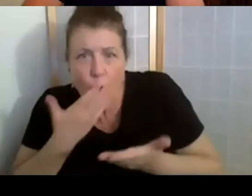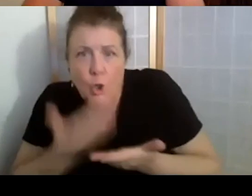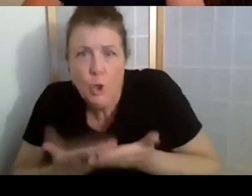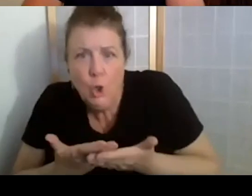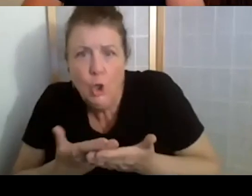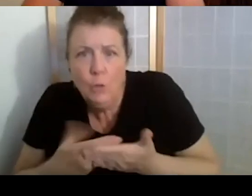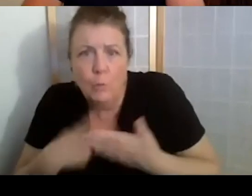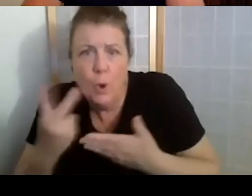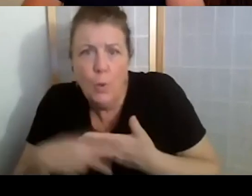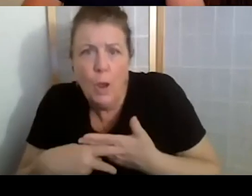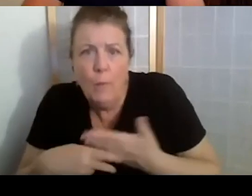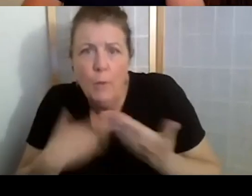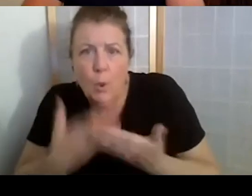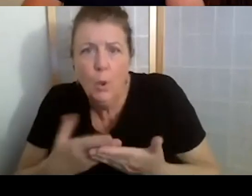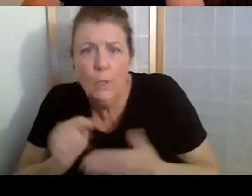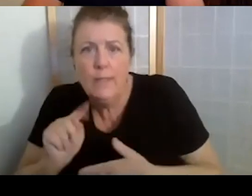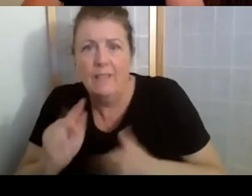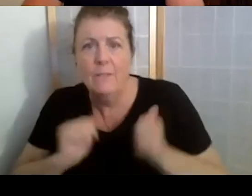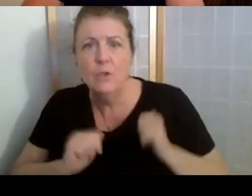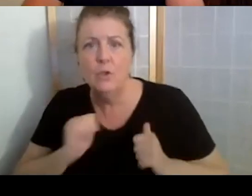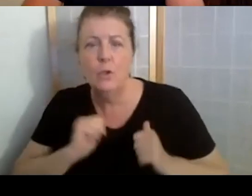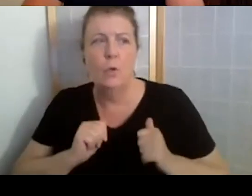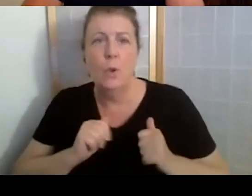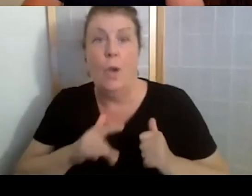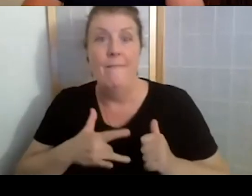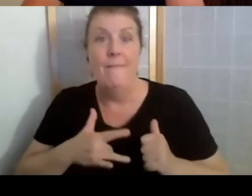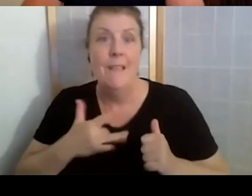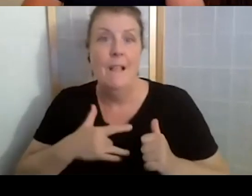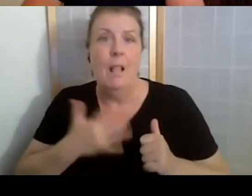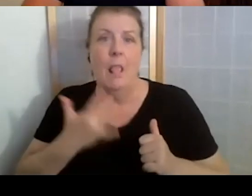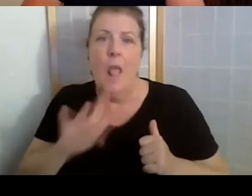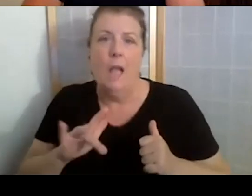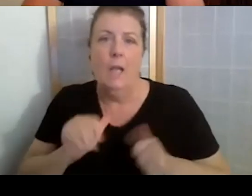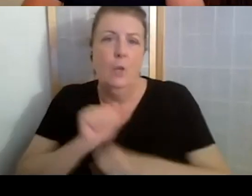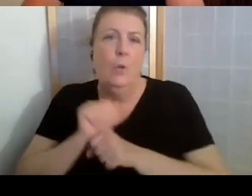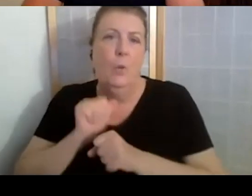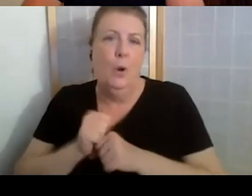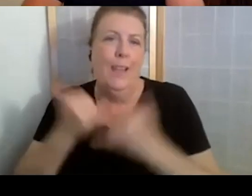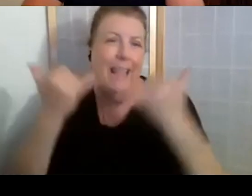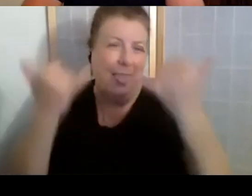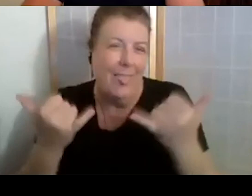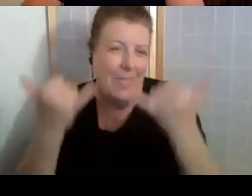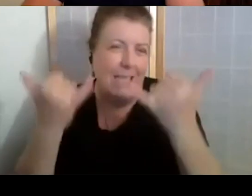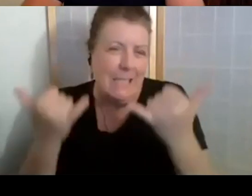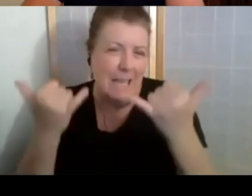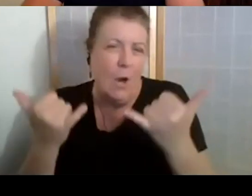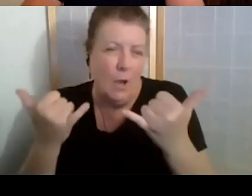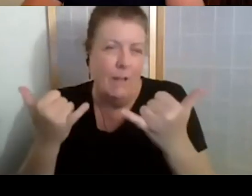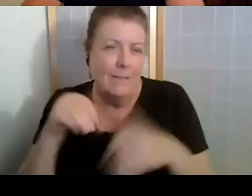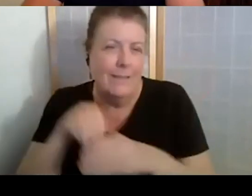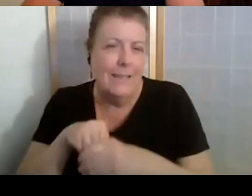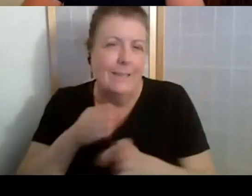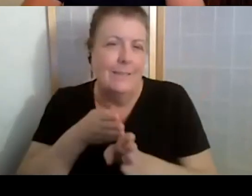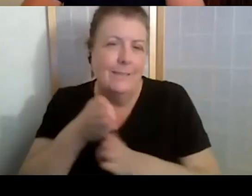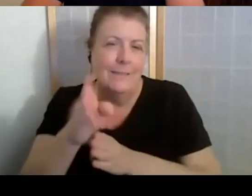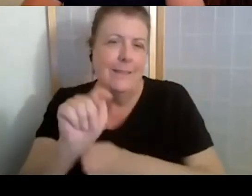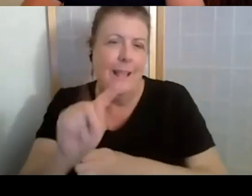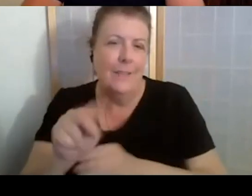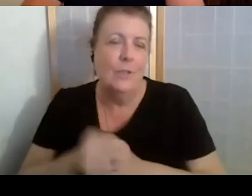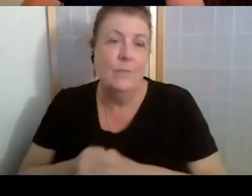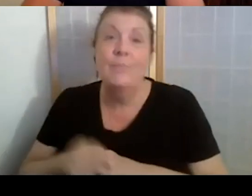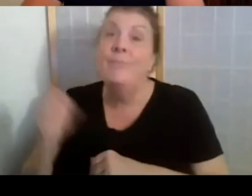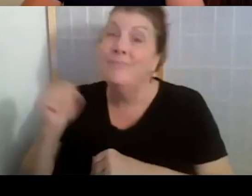decisions anymore. Right. Yeah, a lot of these almost feel like novels, you know, like with chapters,